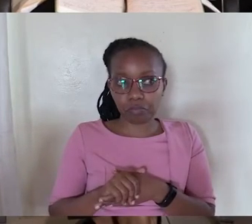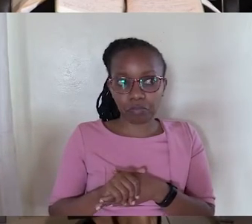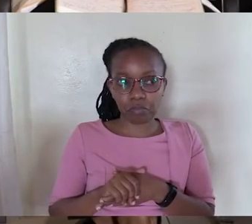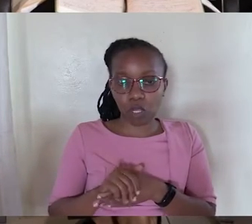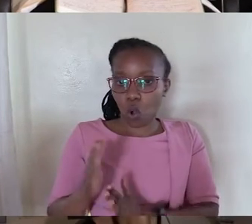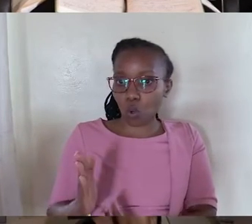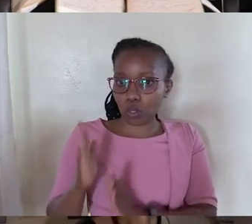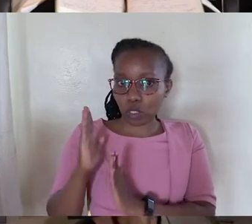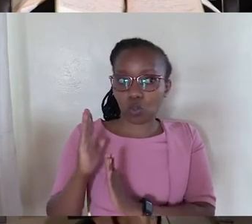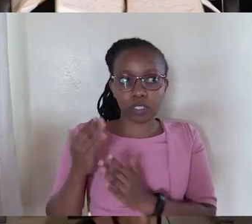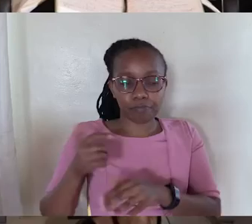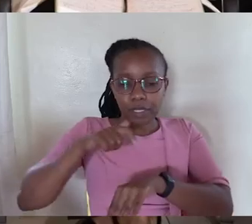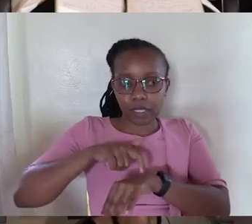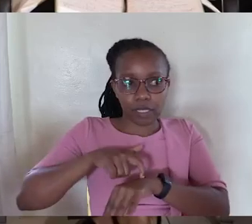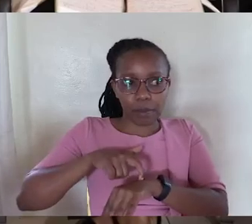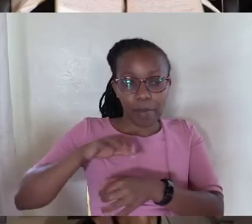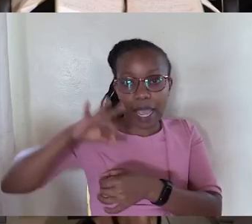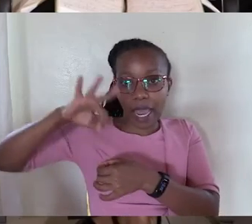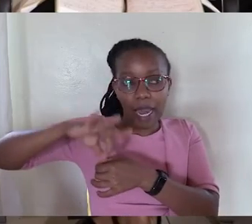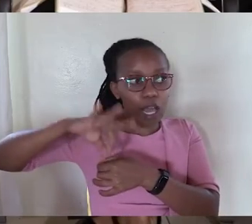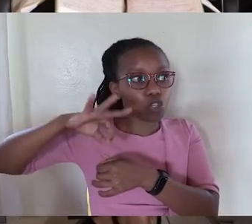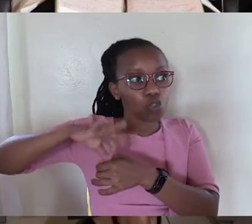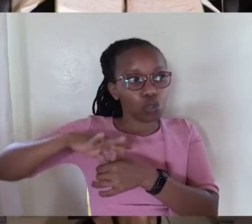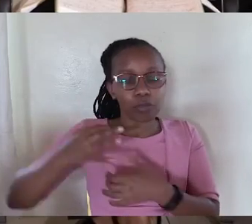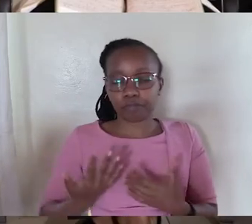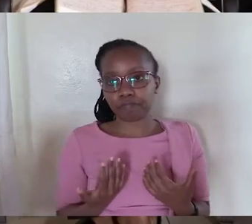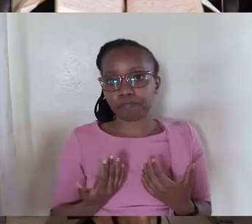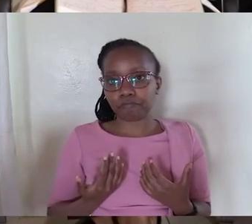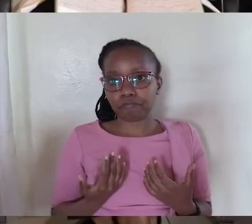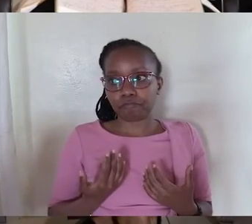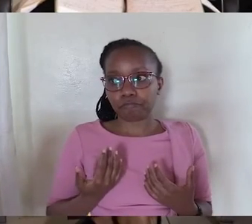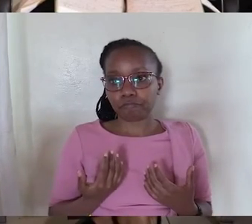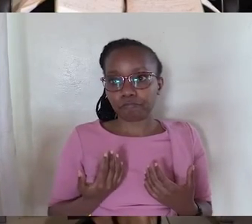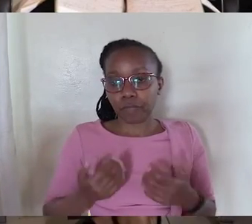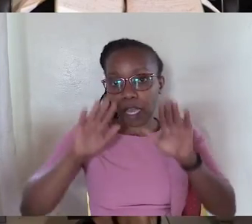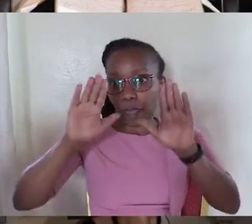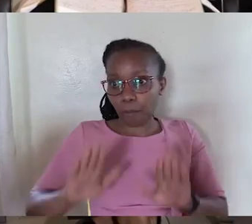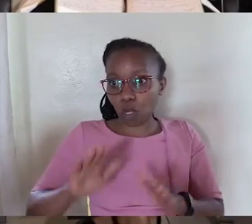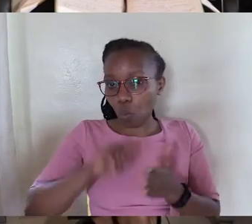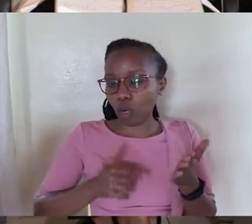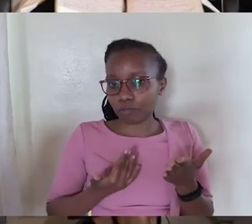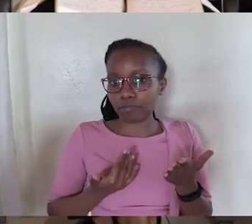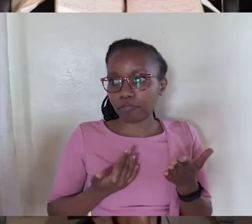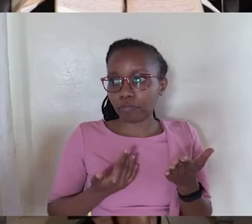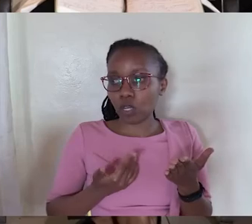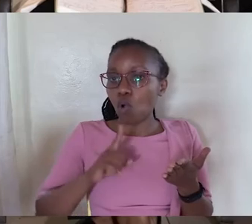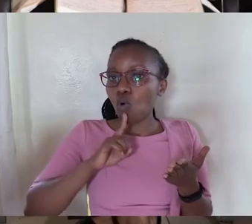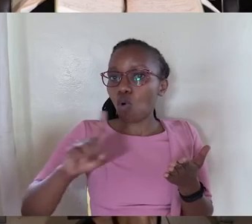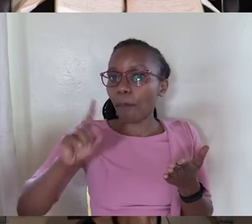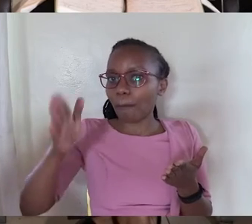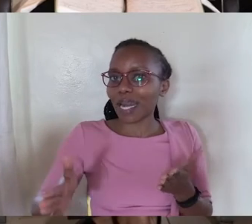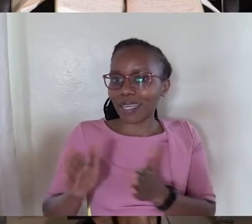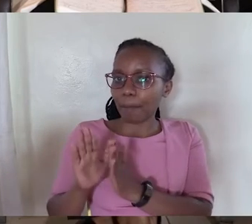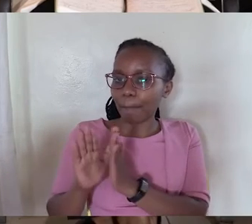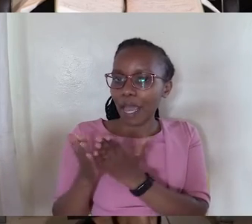on security during the election period. And in fact, of importance is what we call the Commander's Manual. What